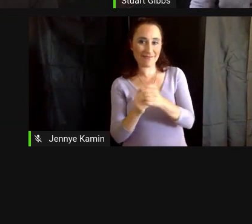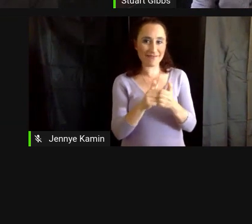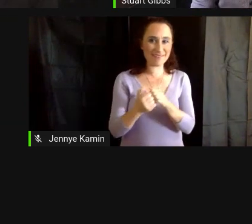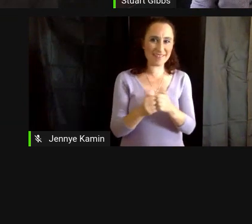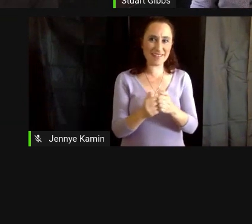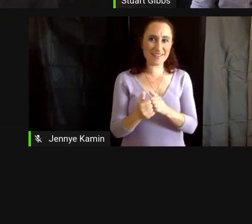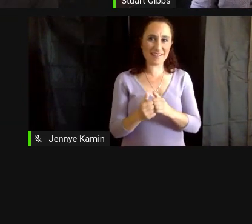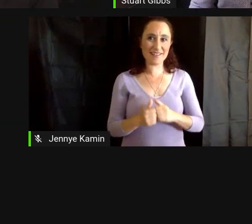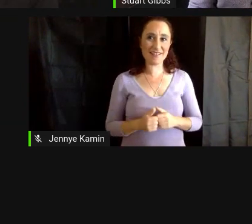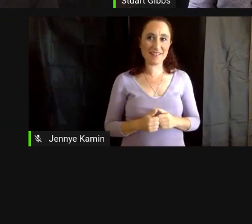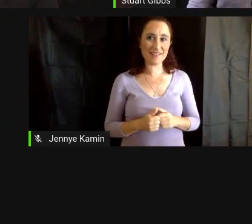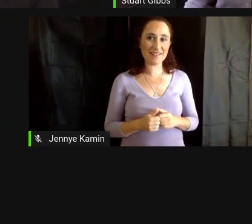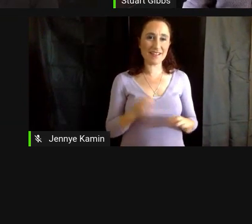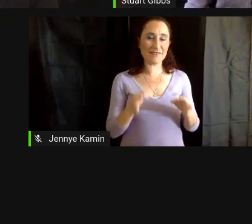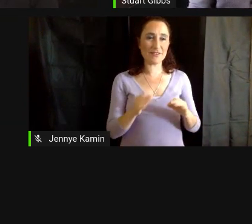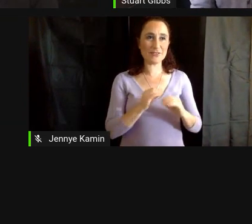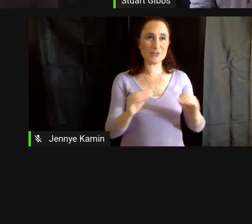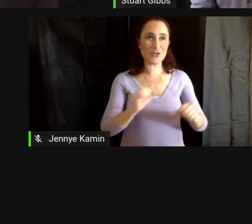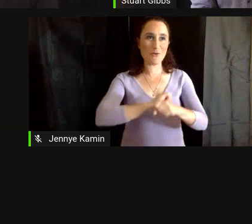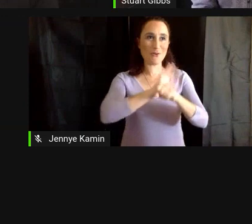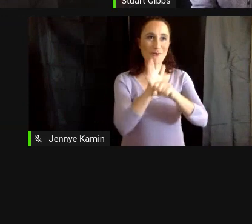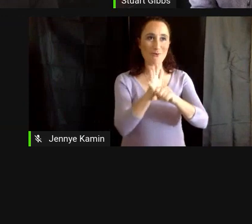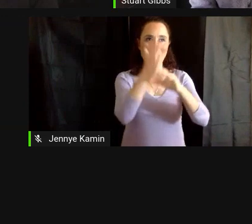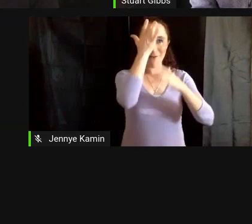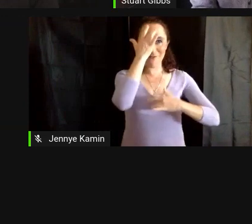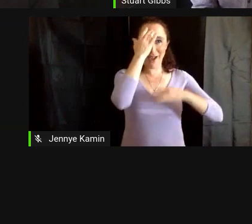long as there's no virus that prevents